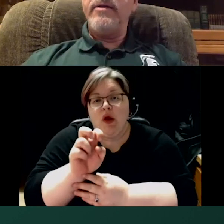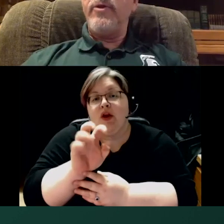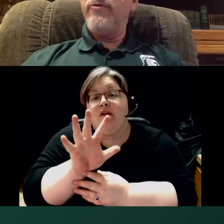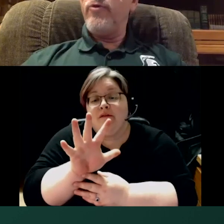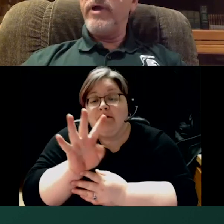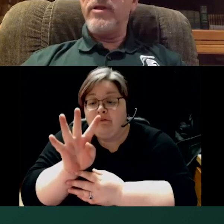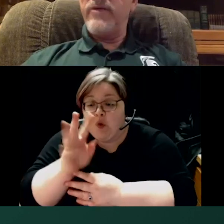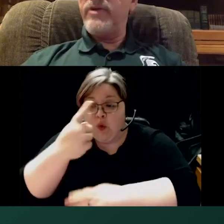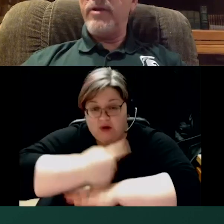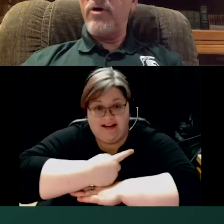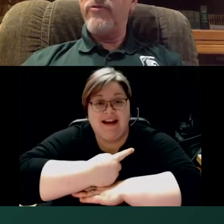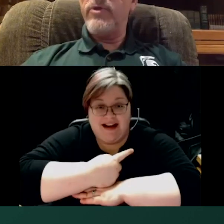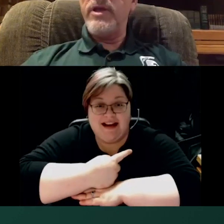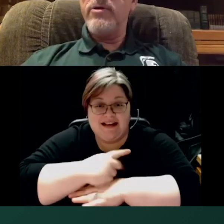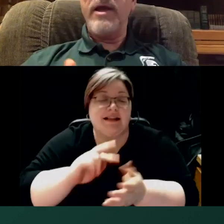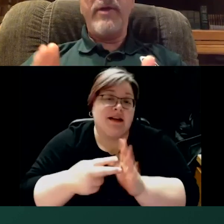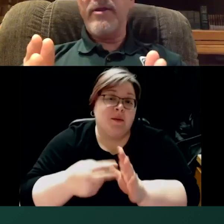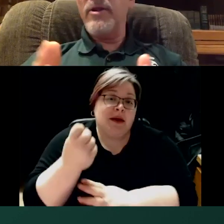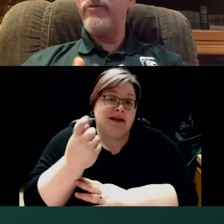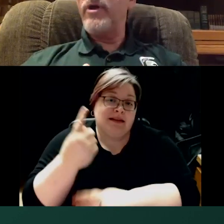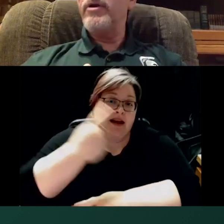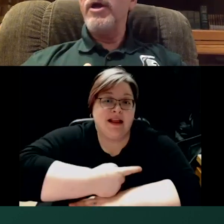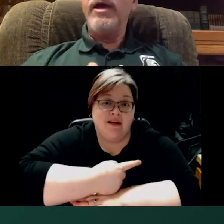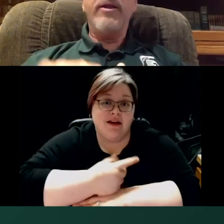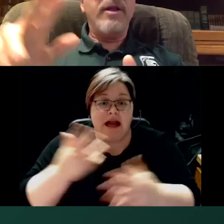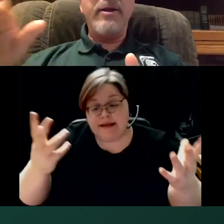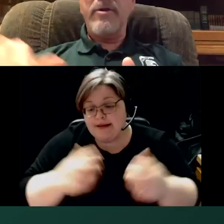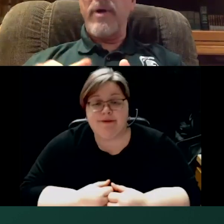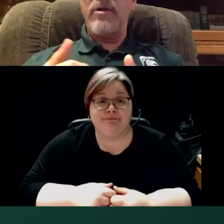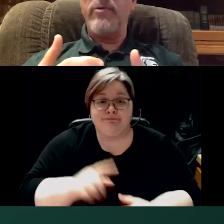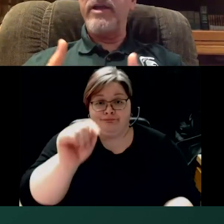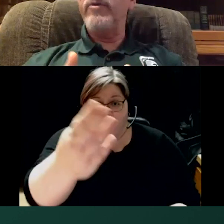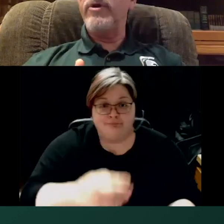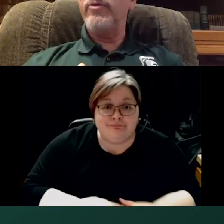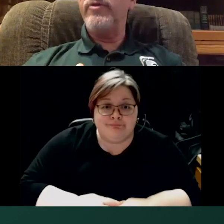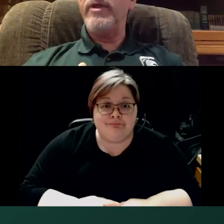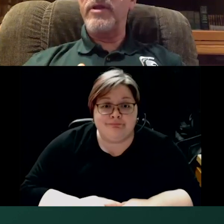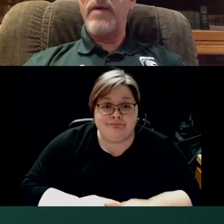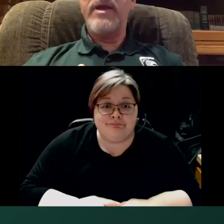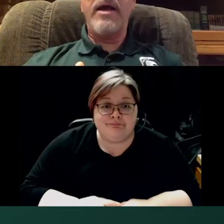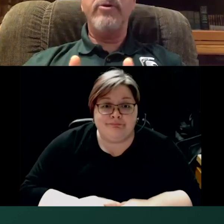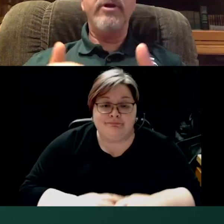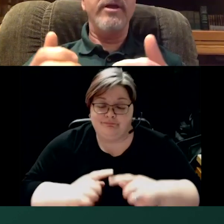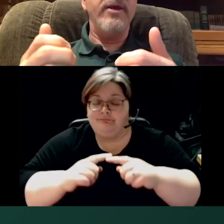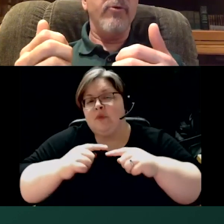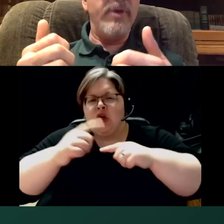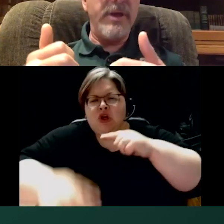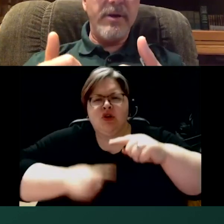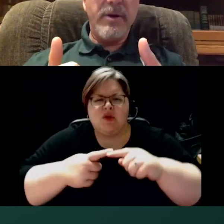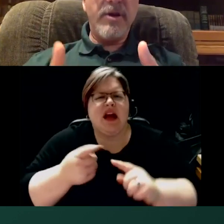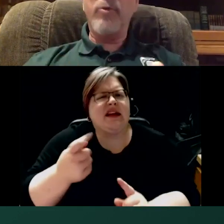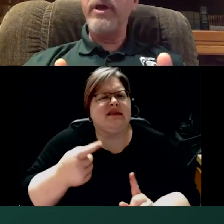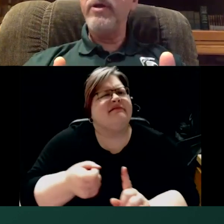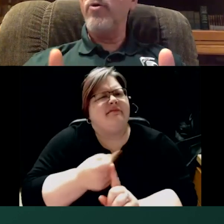And therefore, it's 11 days off from the year, and that's tough luck. It cycles around. So a given month in the Islamic calendar can either